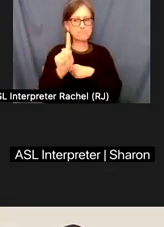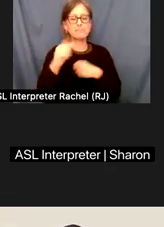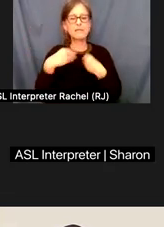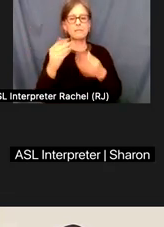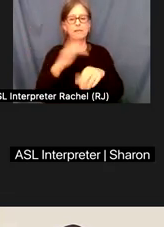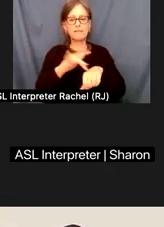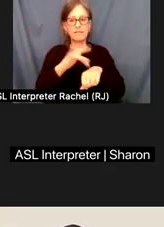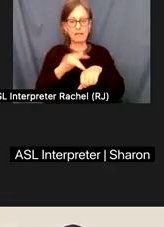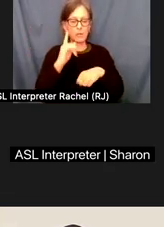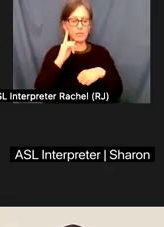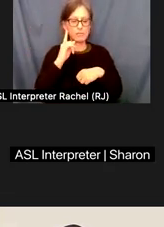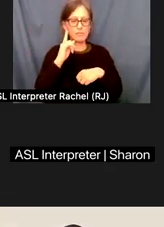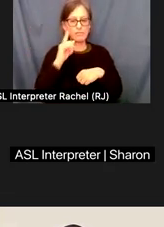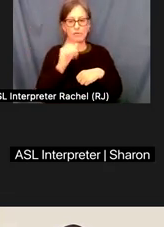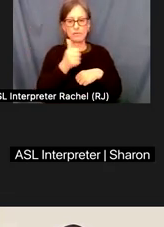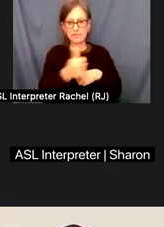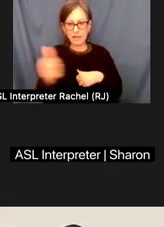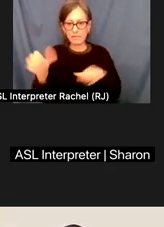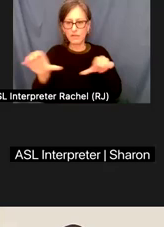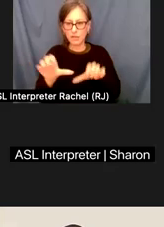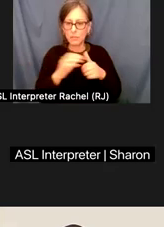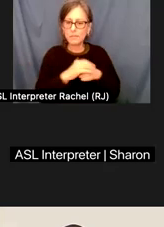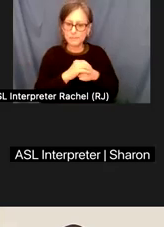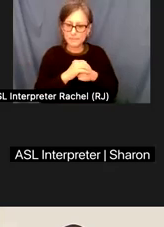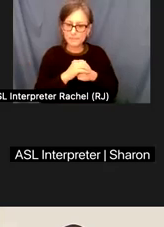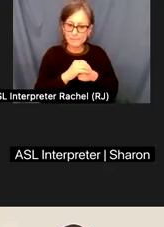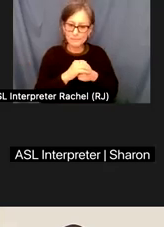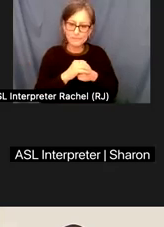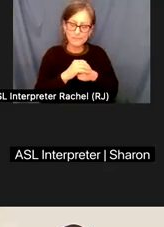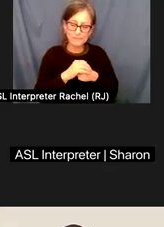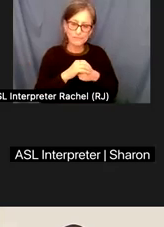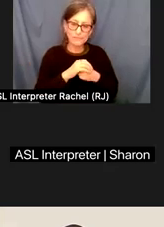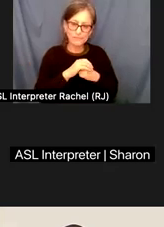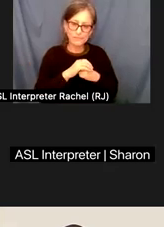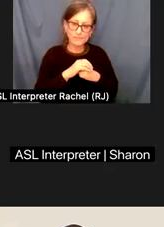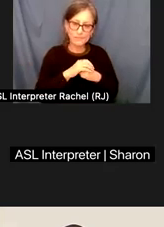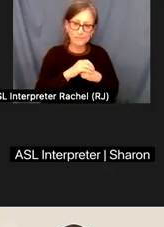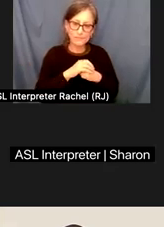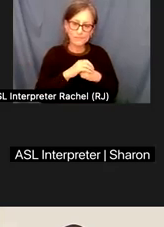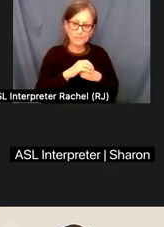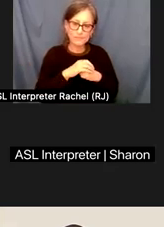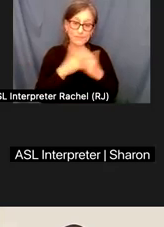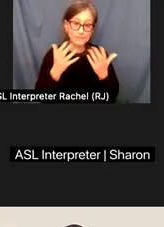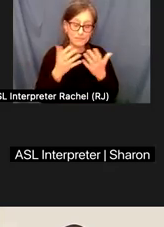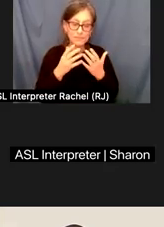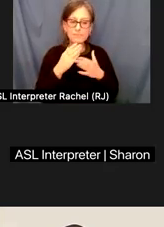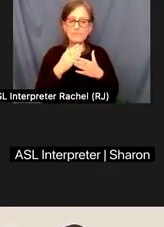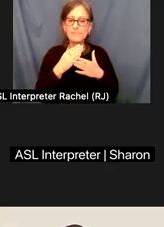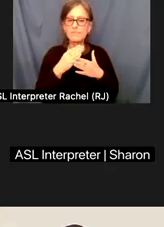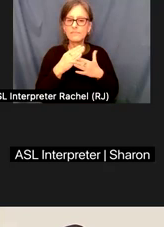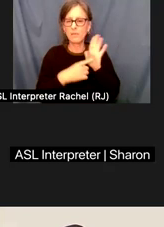to do kind of on your own as well. And so I'll show that in a second